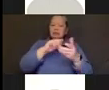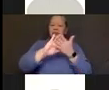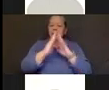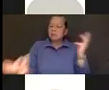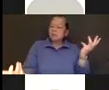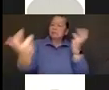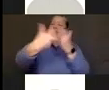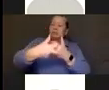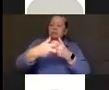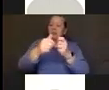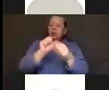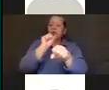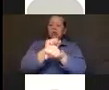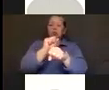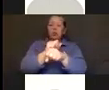liberation.